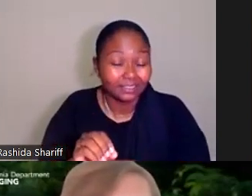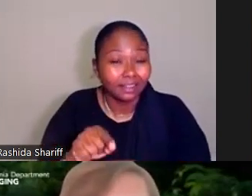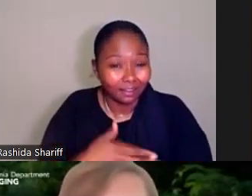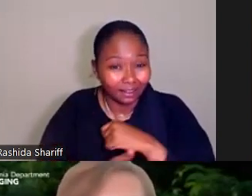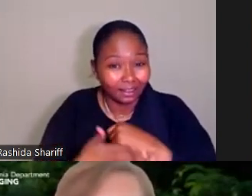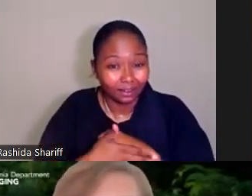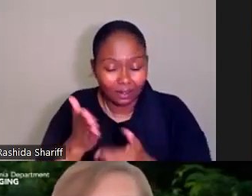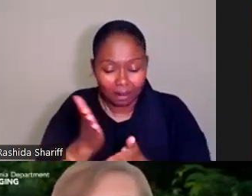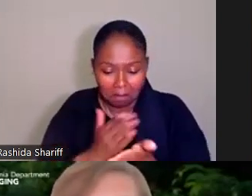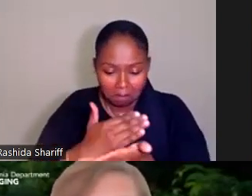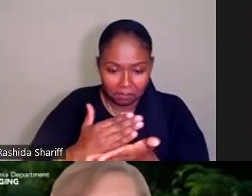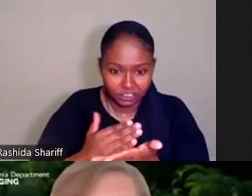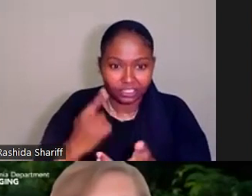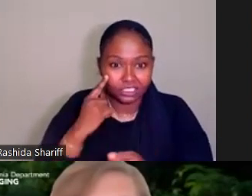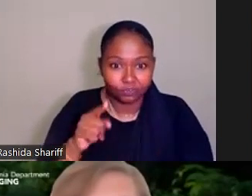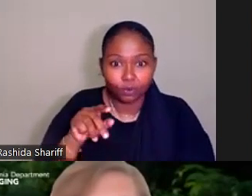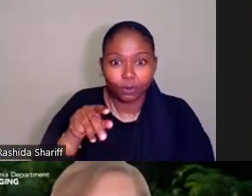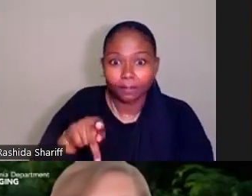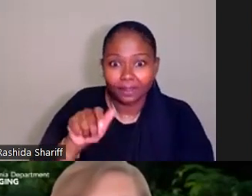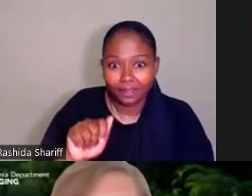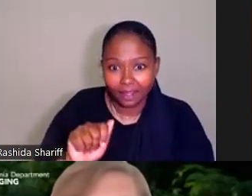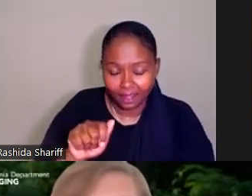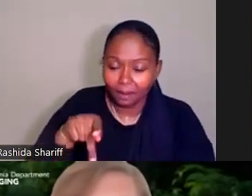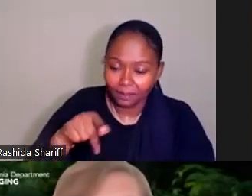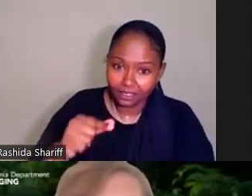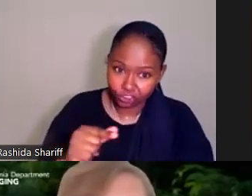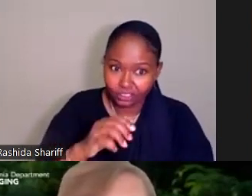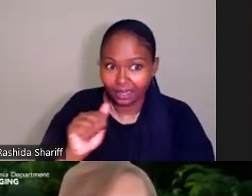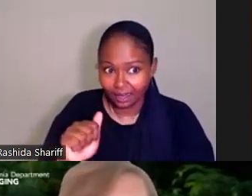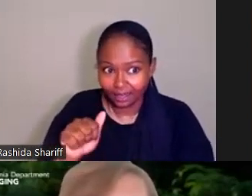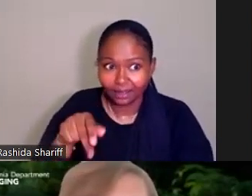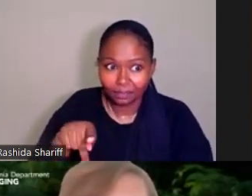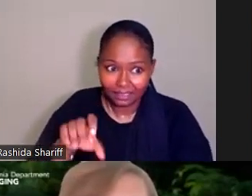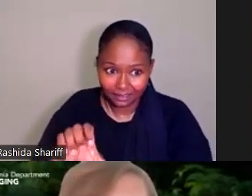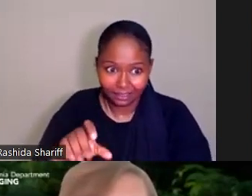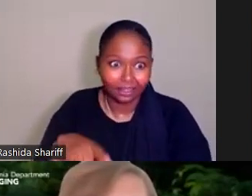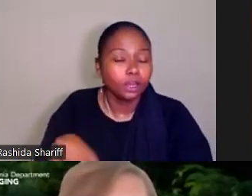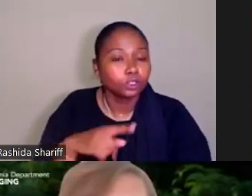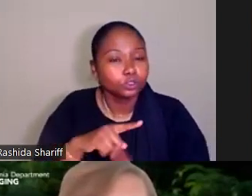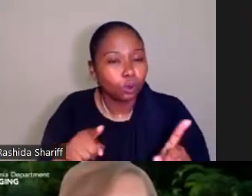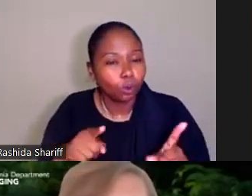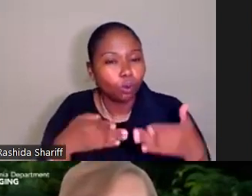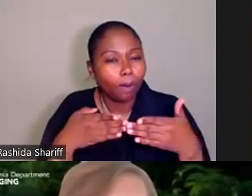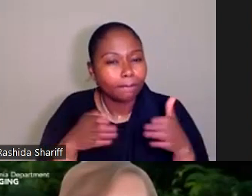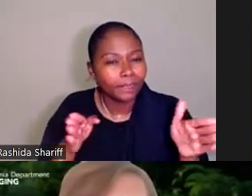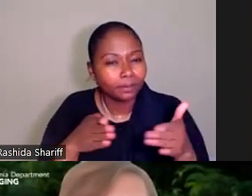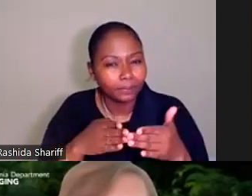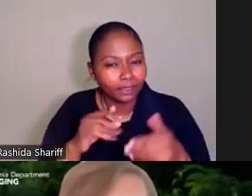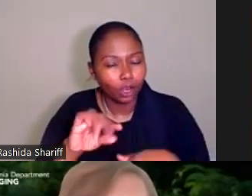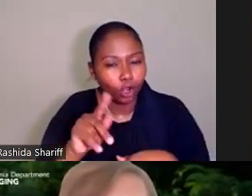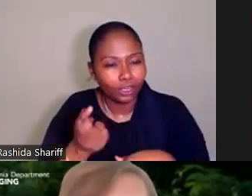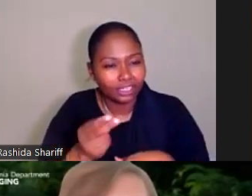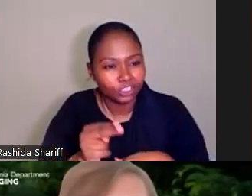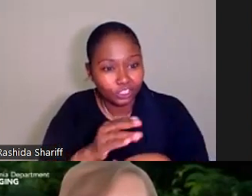for PA, PG, and PC. So public administrator, public guardian, public conservator. So that kind of